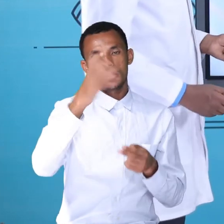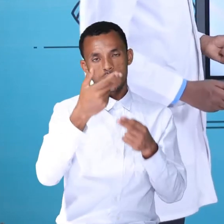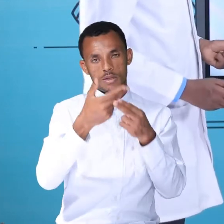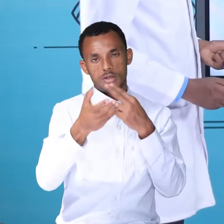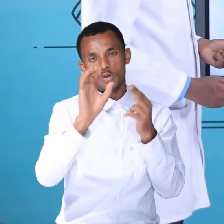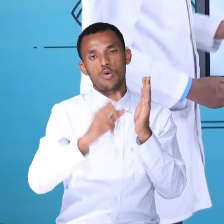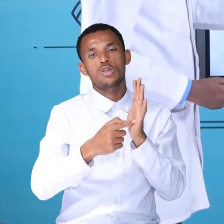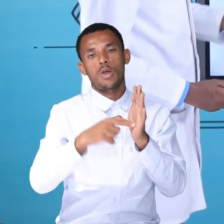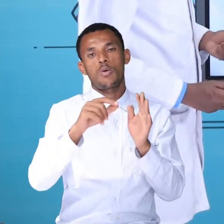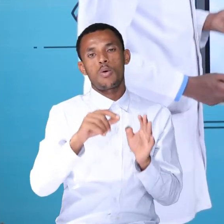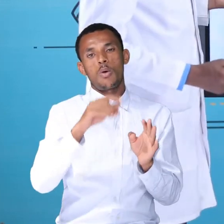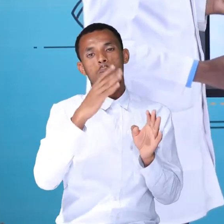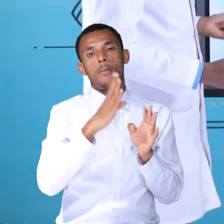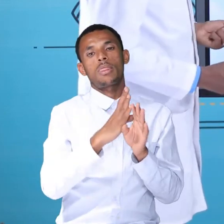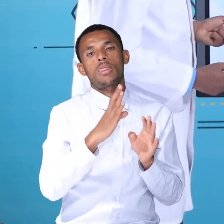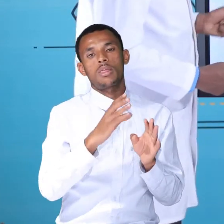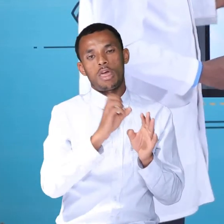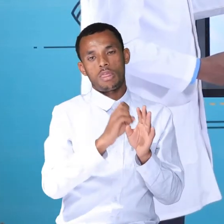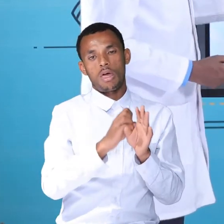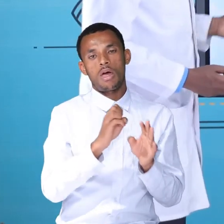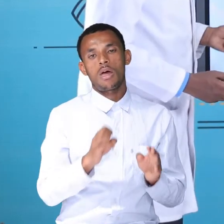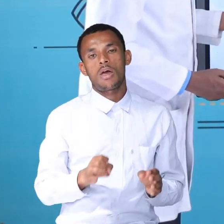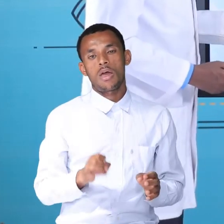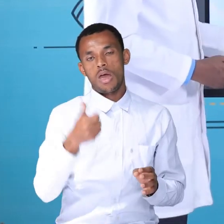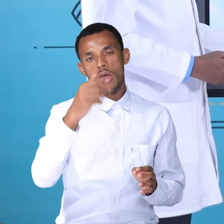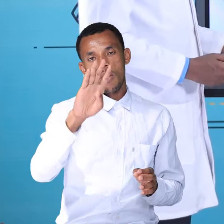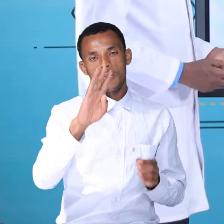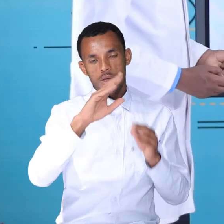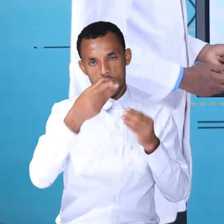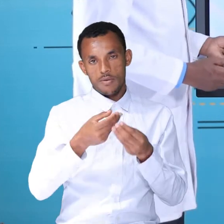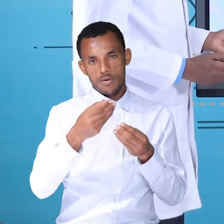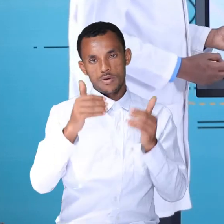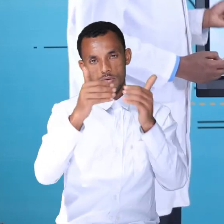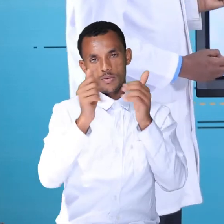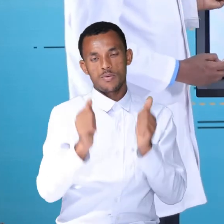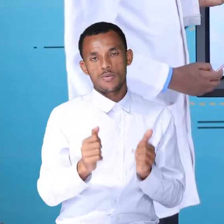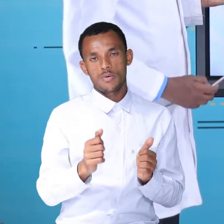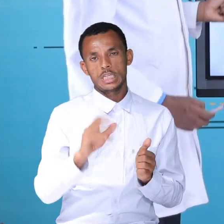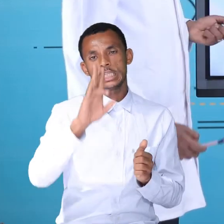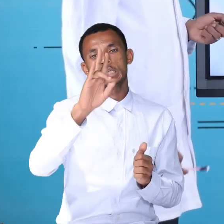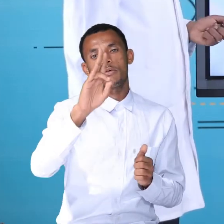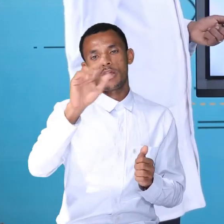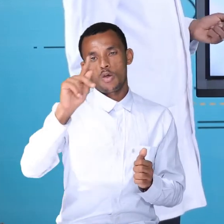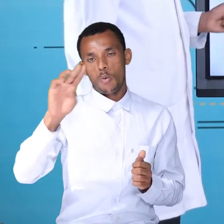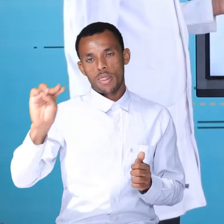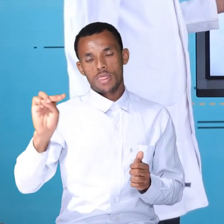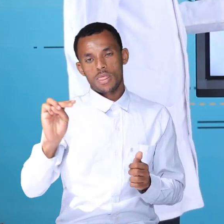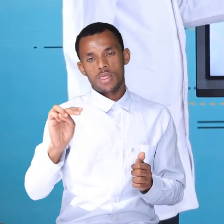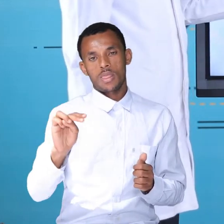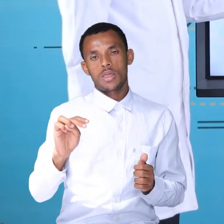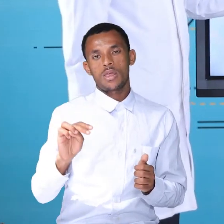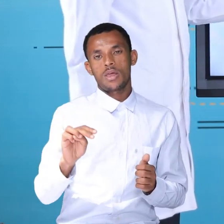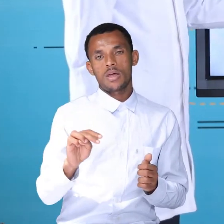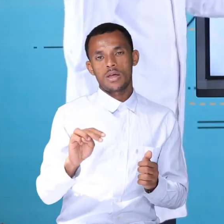cosine of beta B it will be, which is theta. But AB, it was given to be equal to, you have 7 kilometers, square it